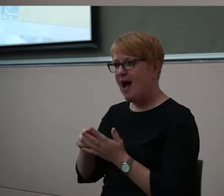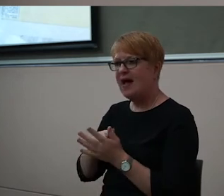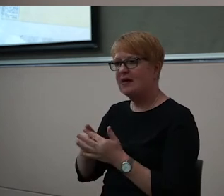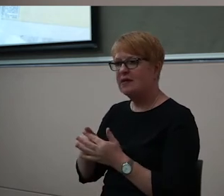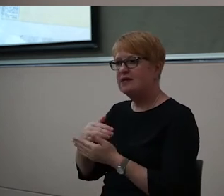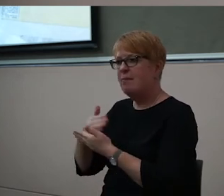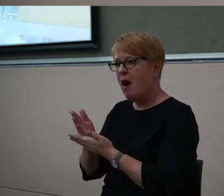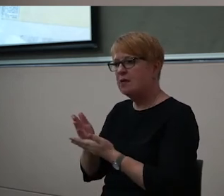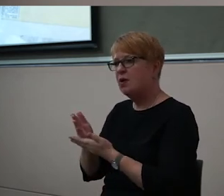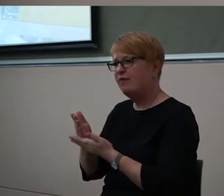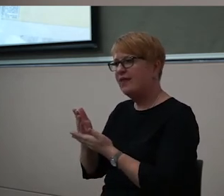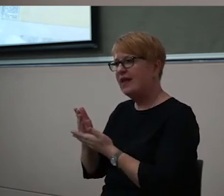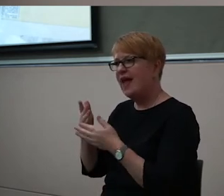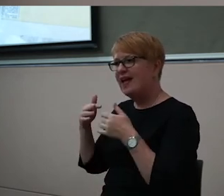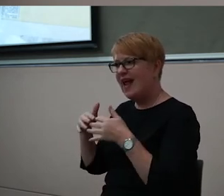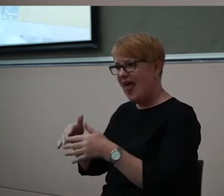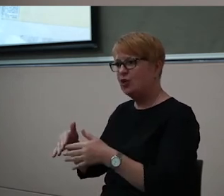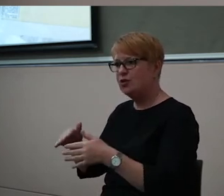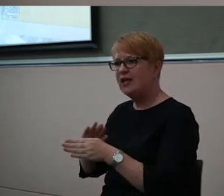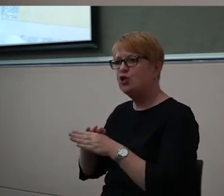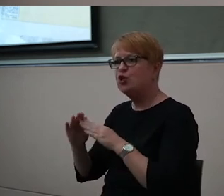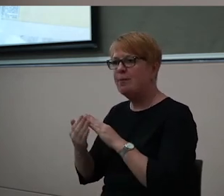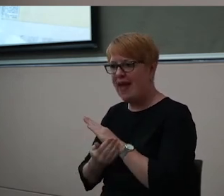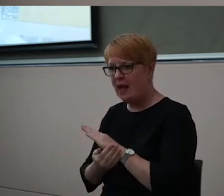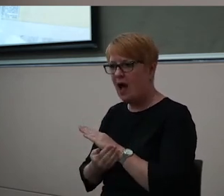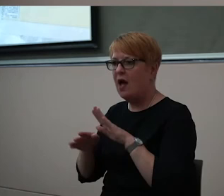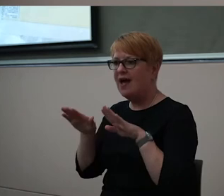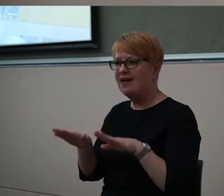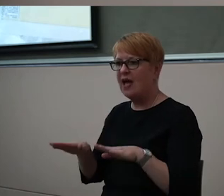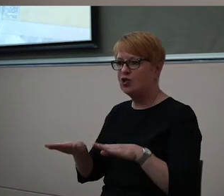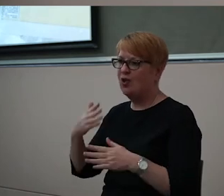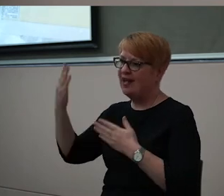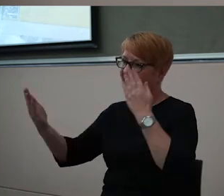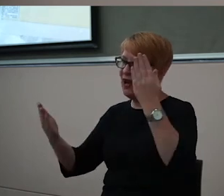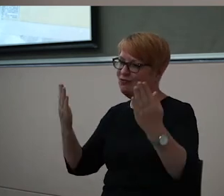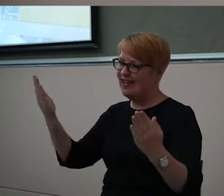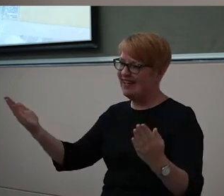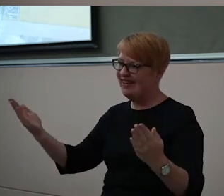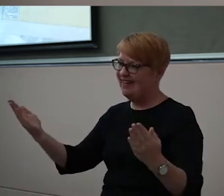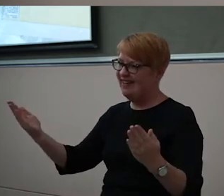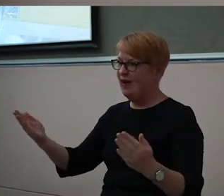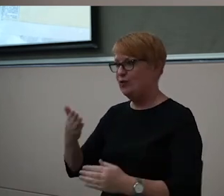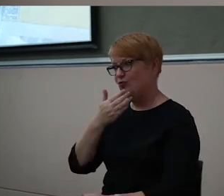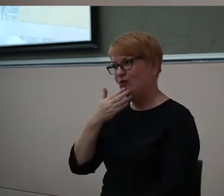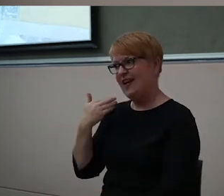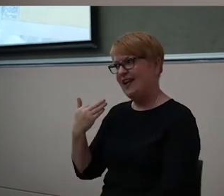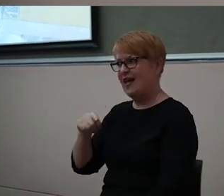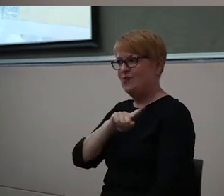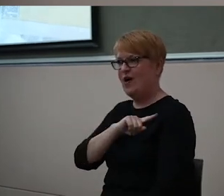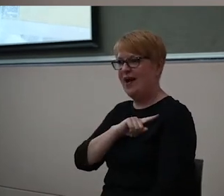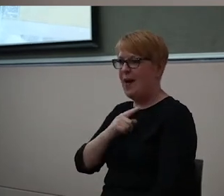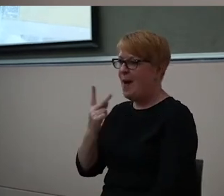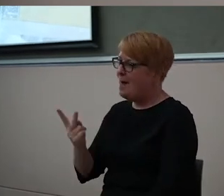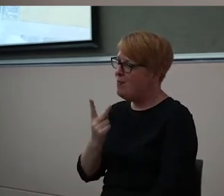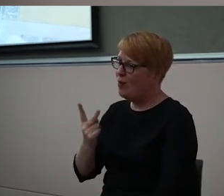So autoethnography, like my definition of it is like you speak your own story, you narrate your own